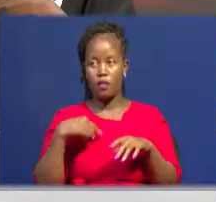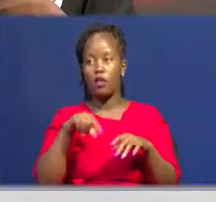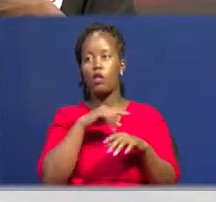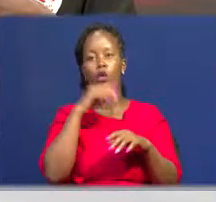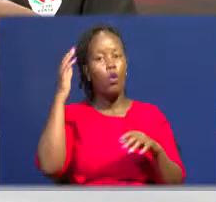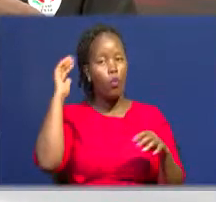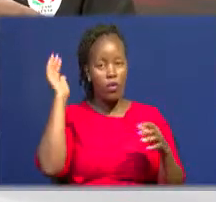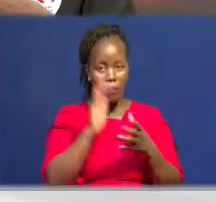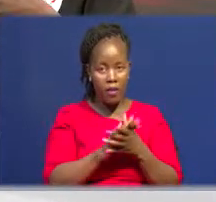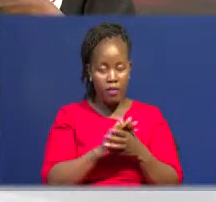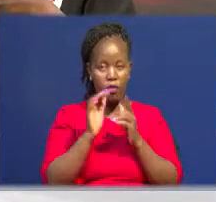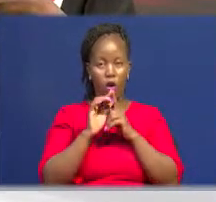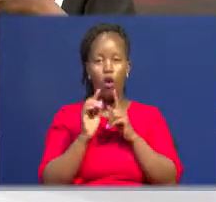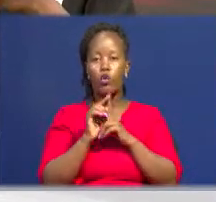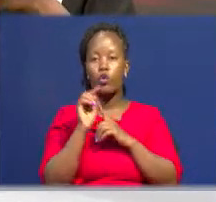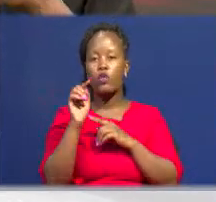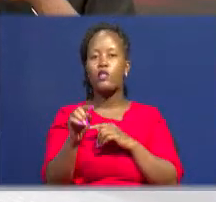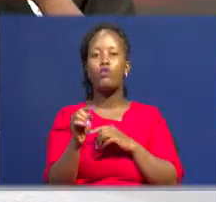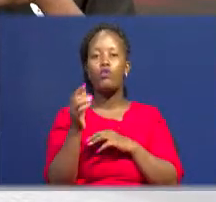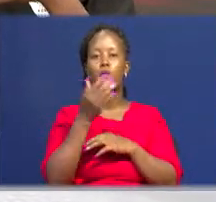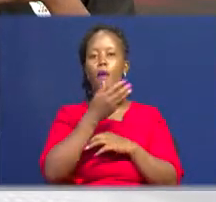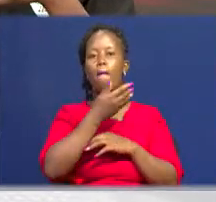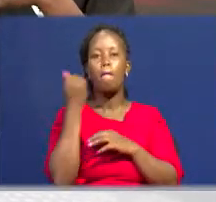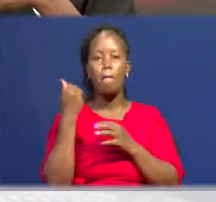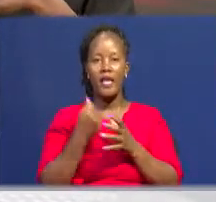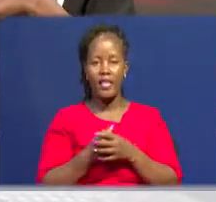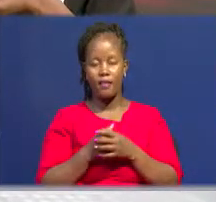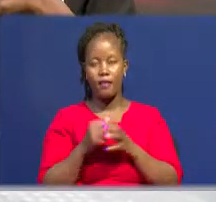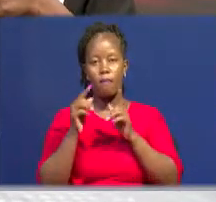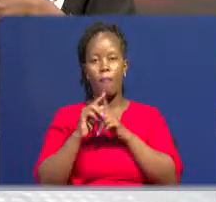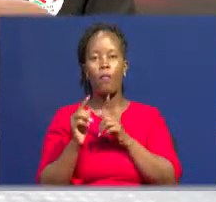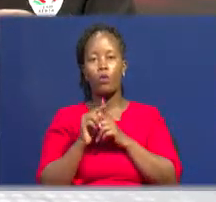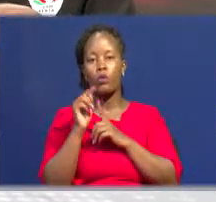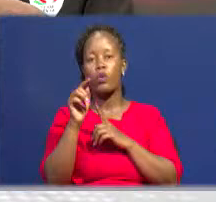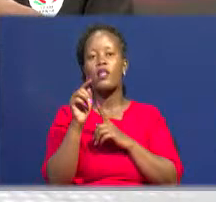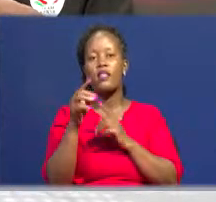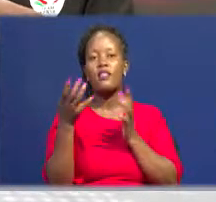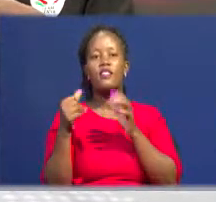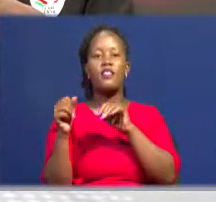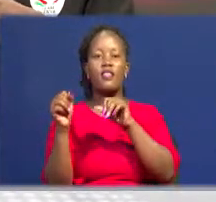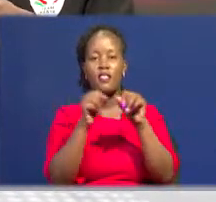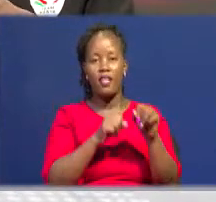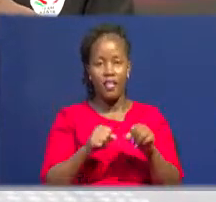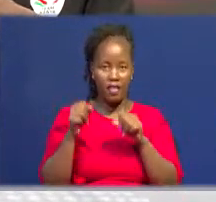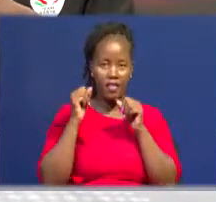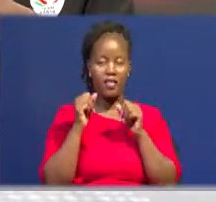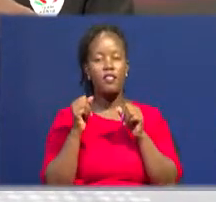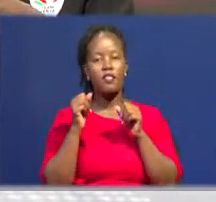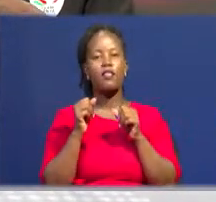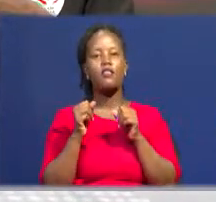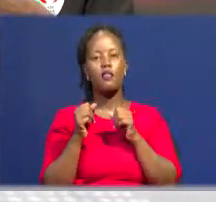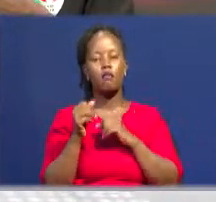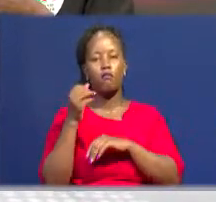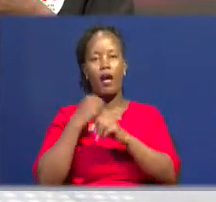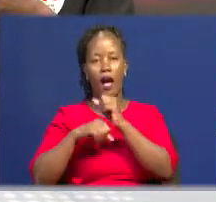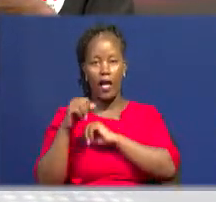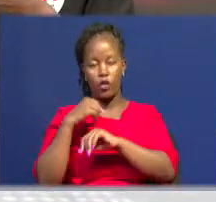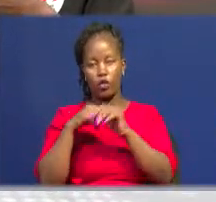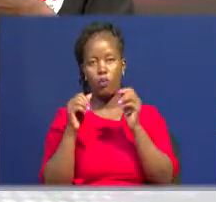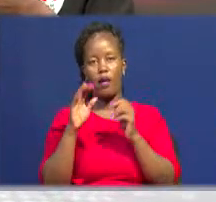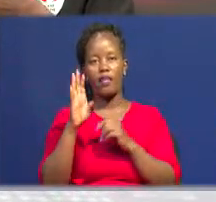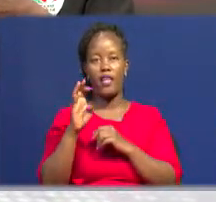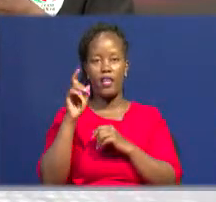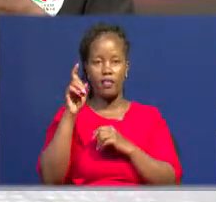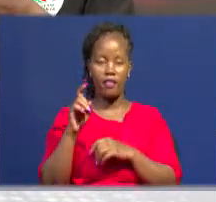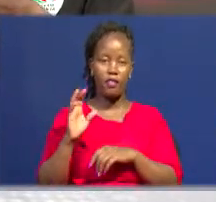this one is going to be even better. And this is just a strategic direction by the executive committee to